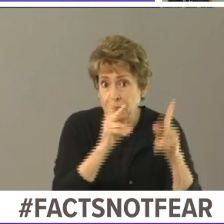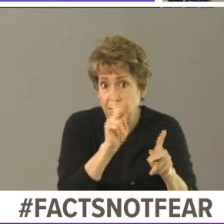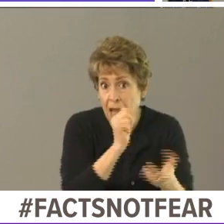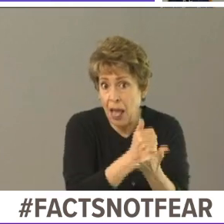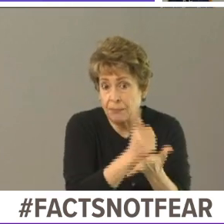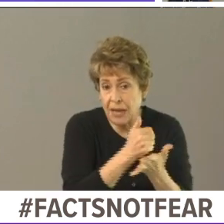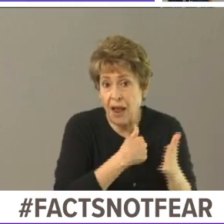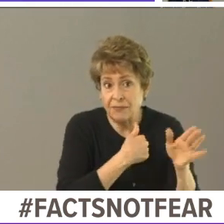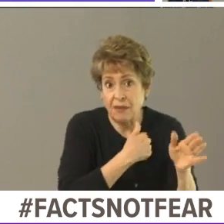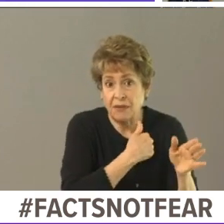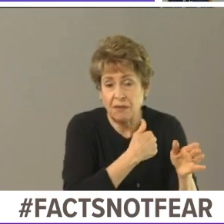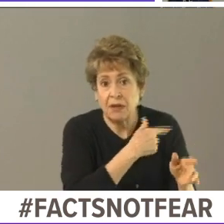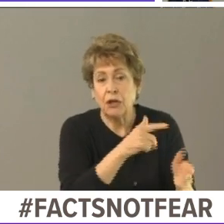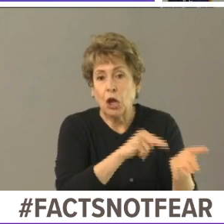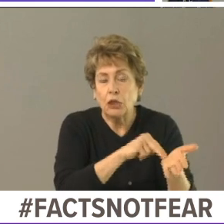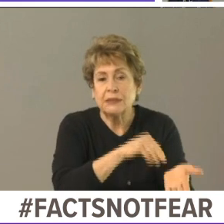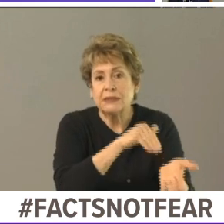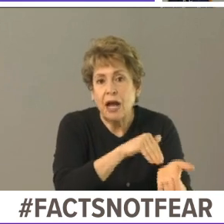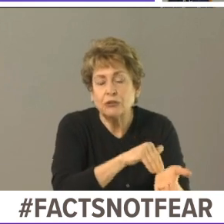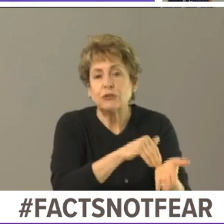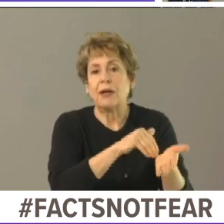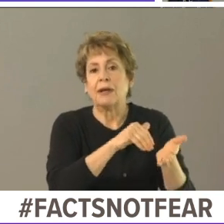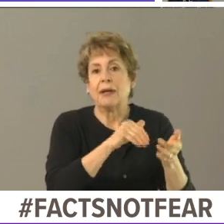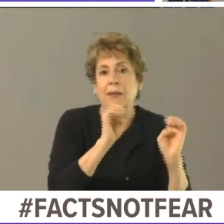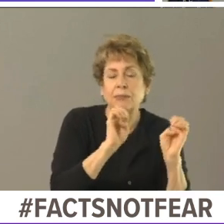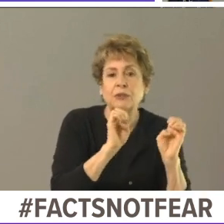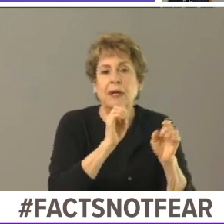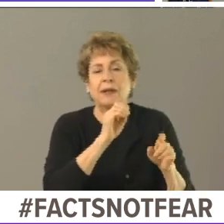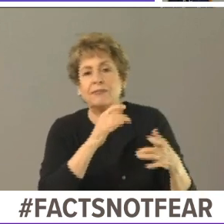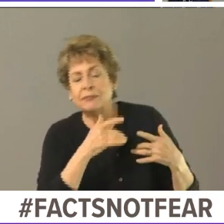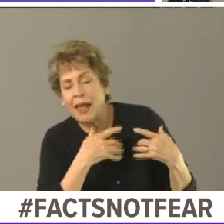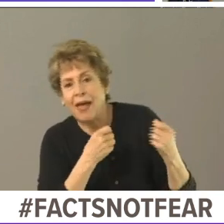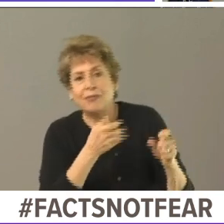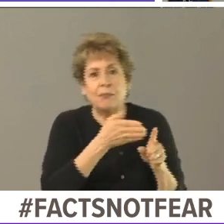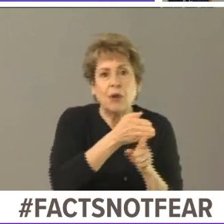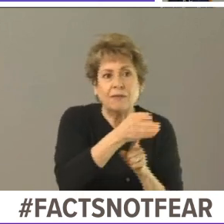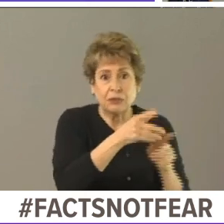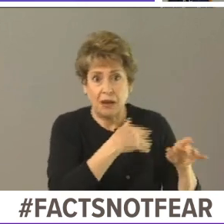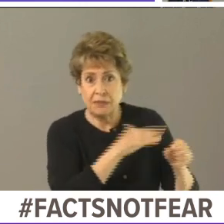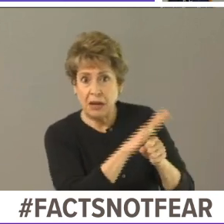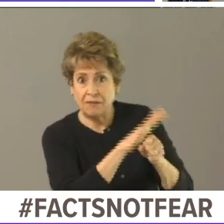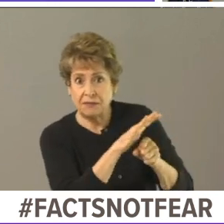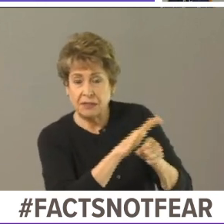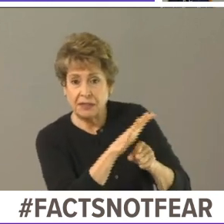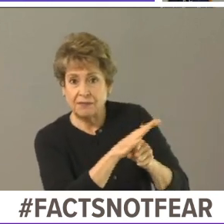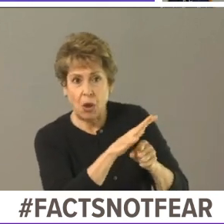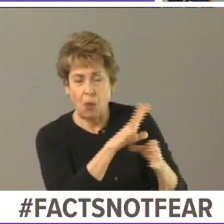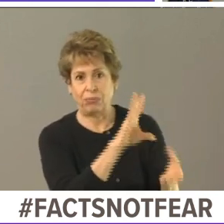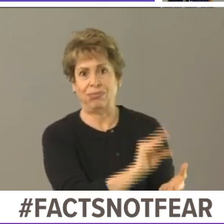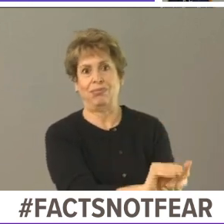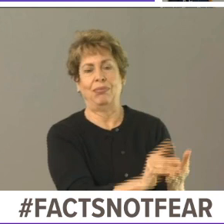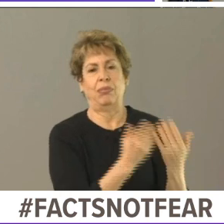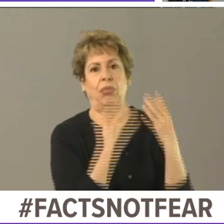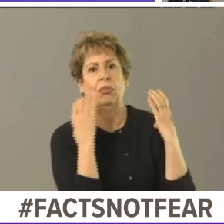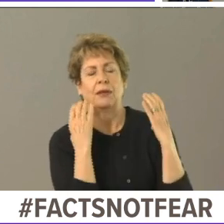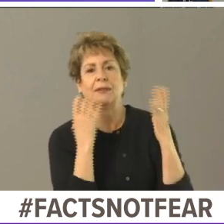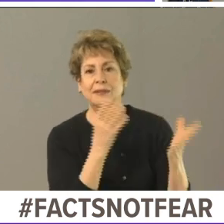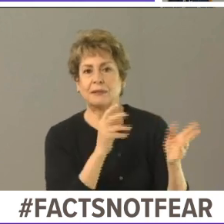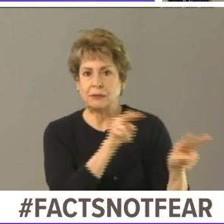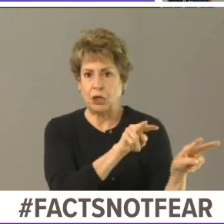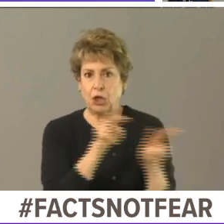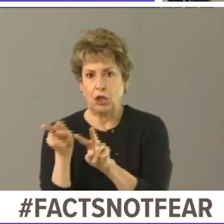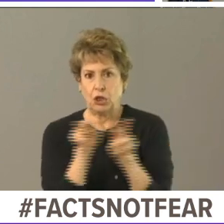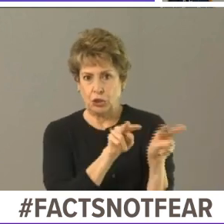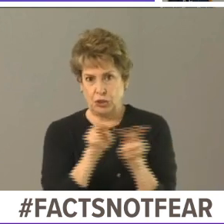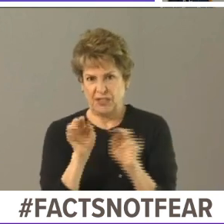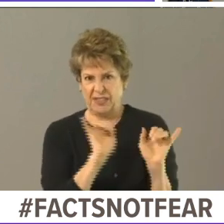are coming to help us from out of state where the federal government has stepped up. So next steps,